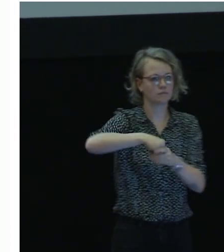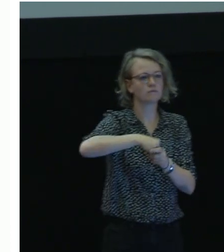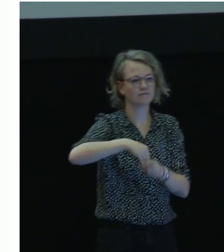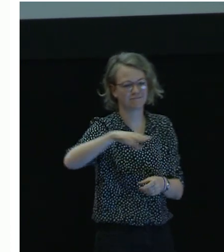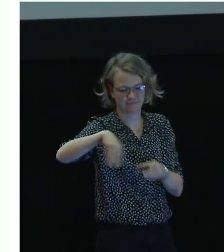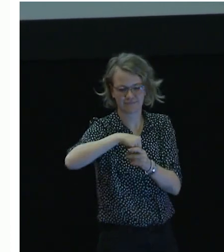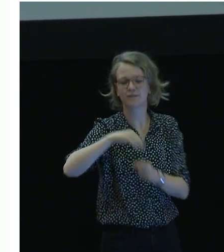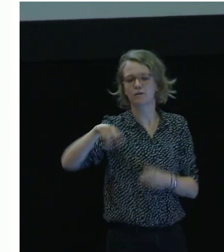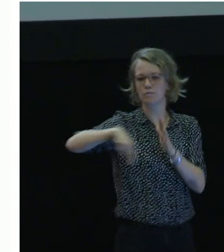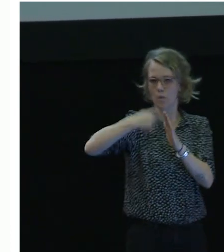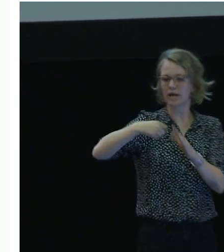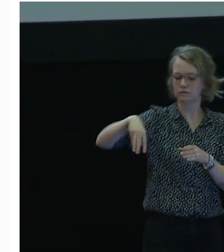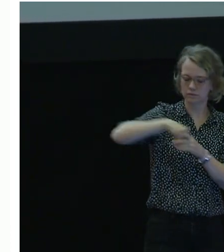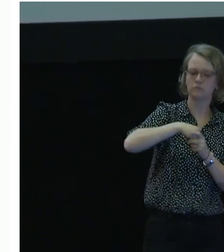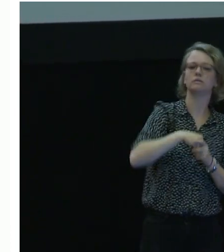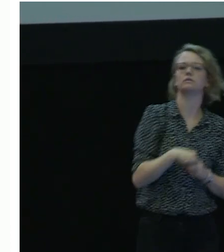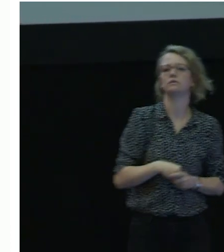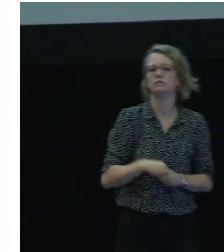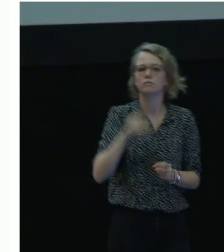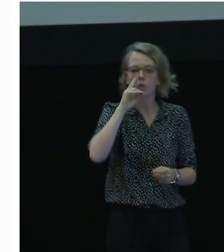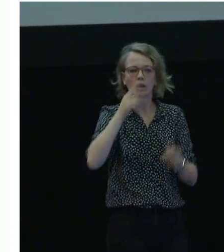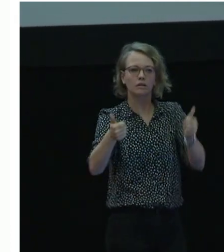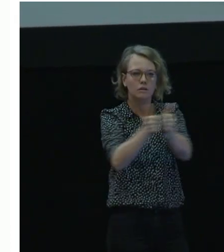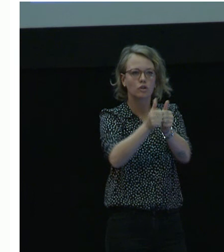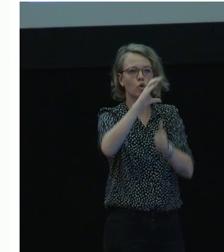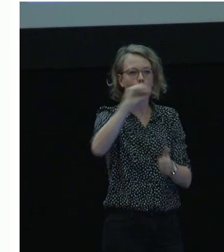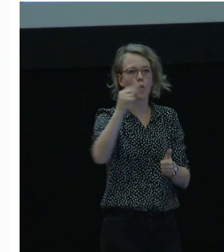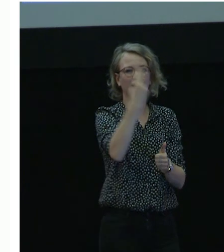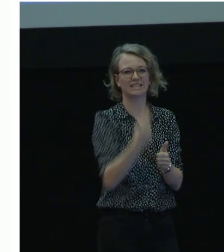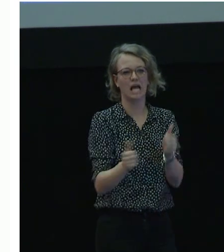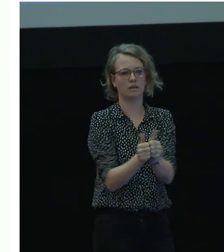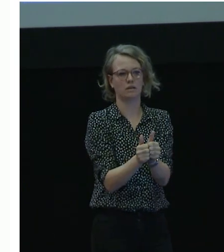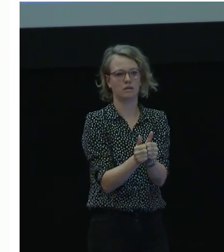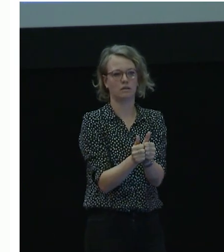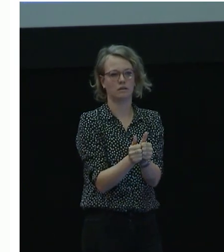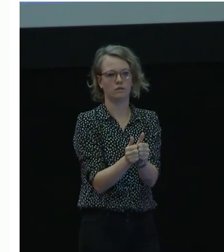Include them in your project from the start. Co-create with them.